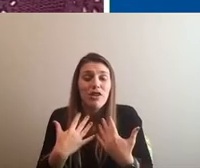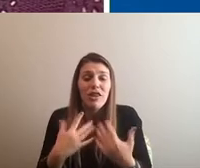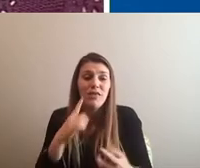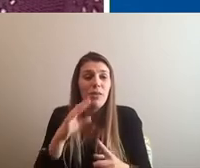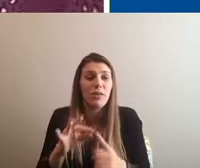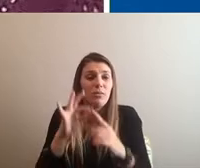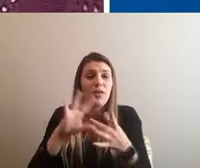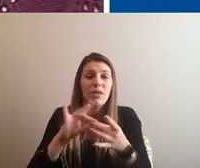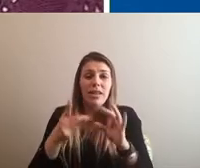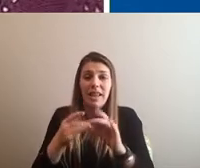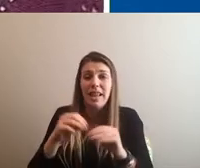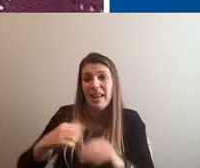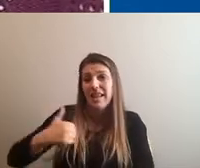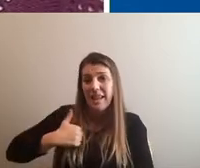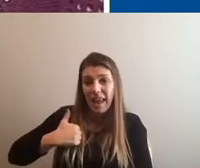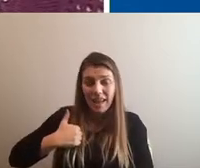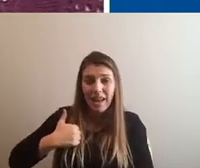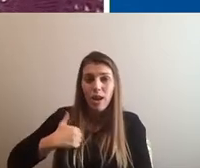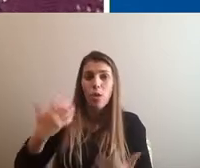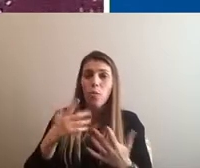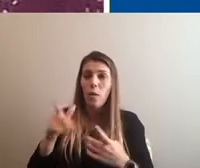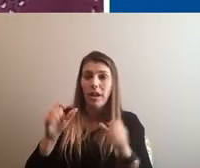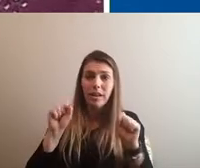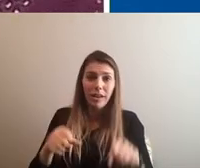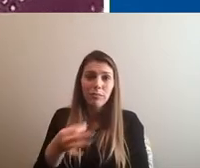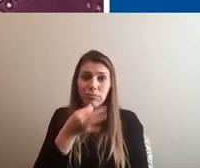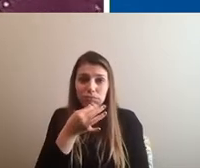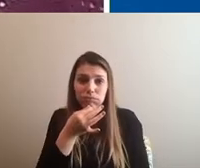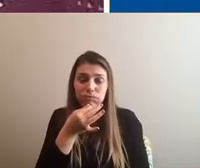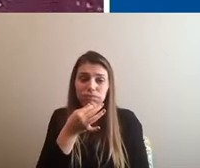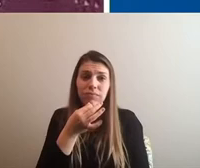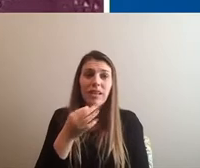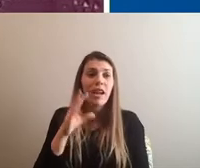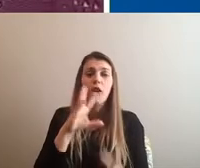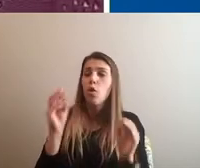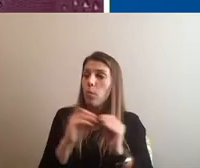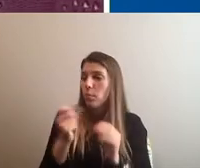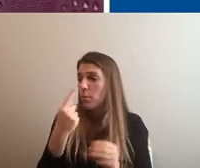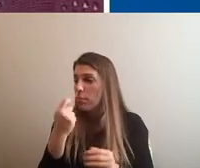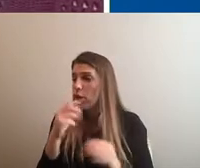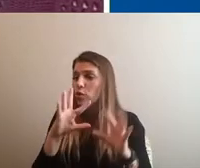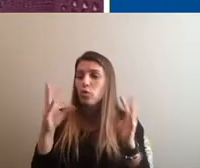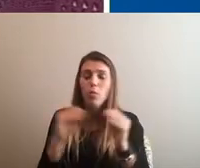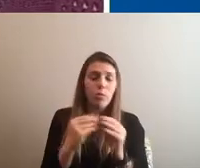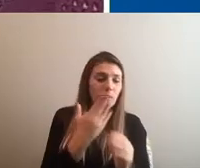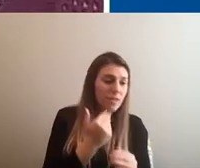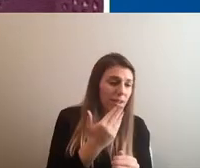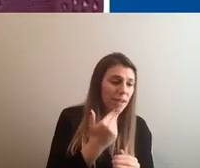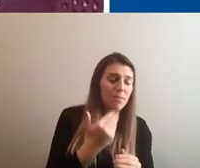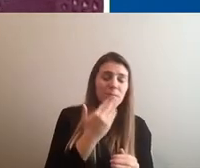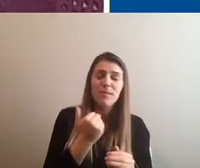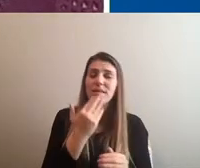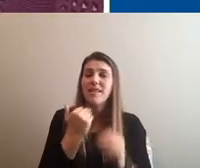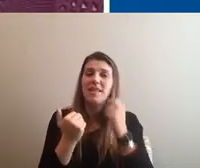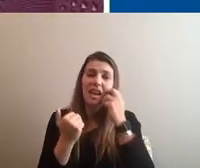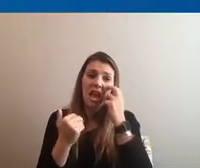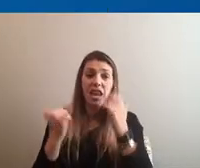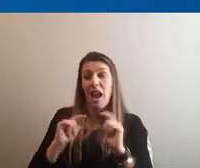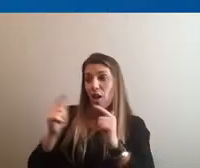here in Canada for what he did. No more pills. And no more pills, no more diabetic. And Rose Crouch can